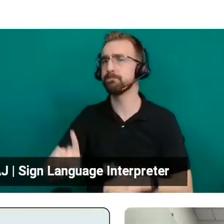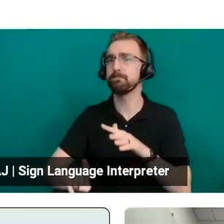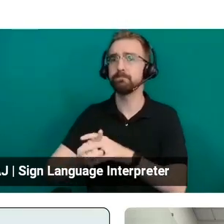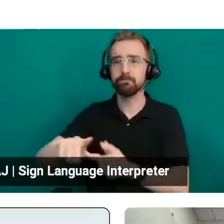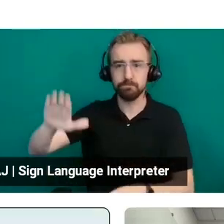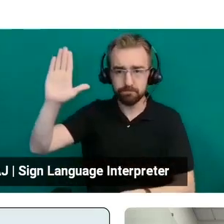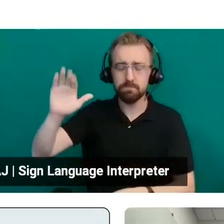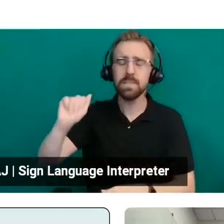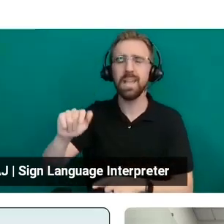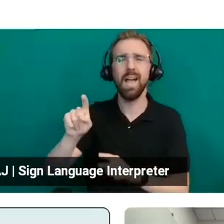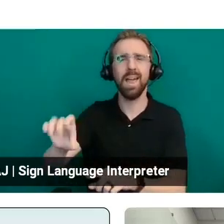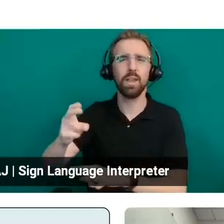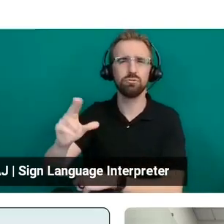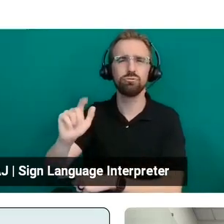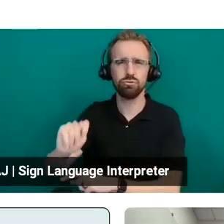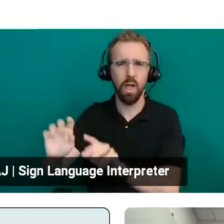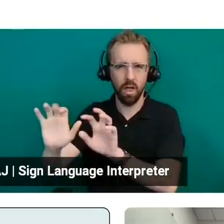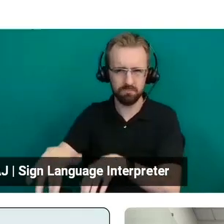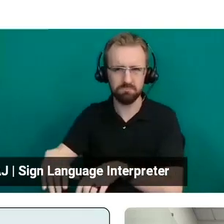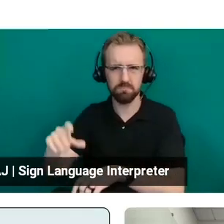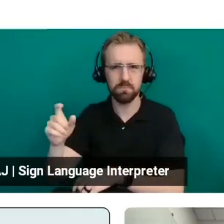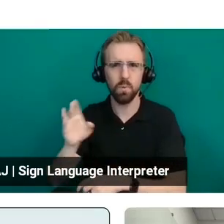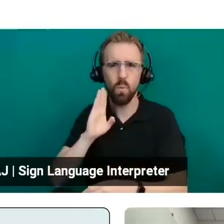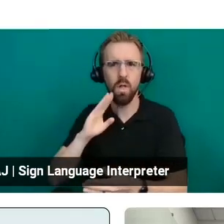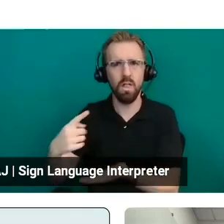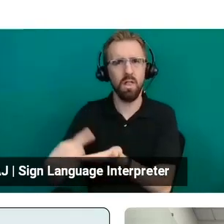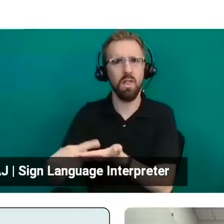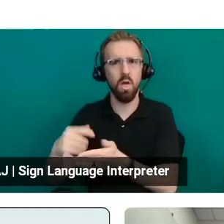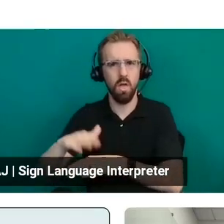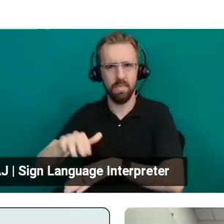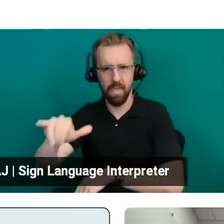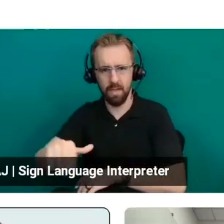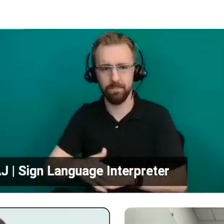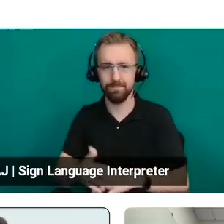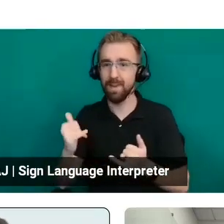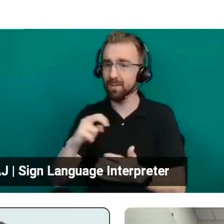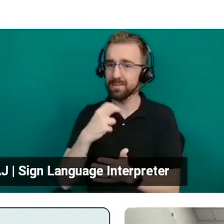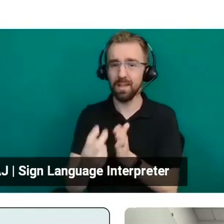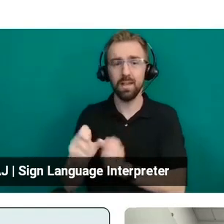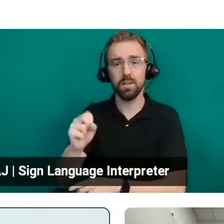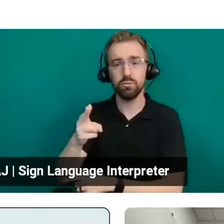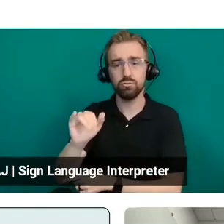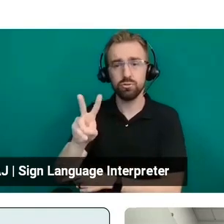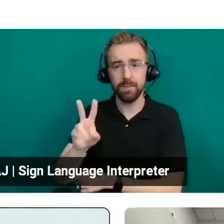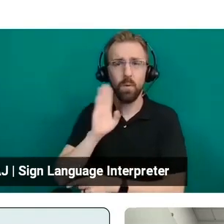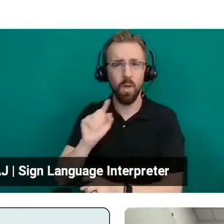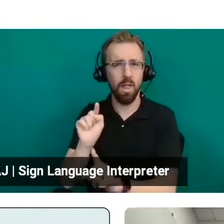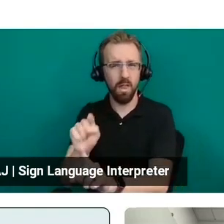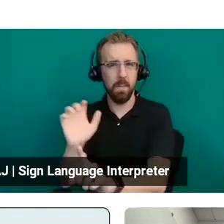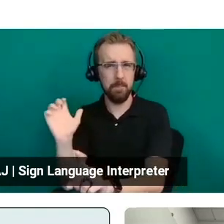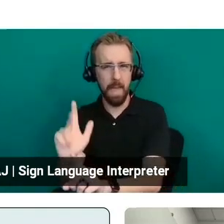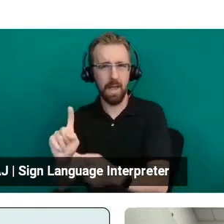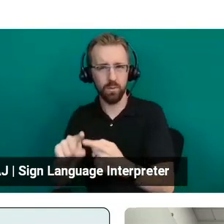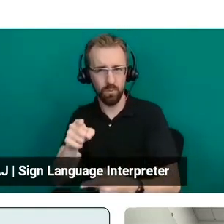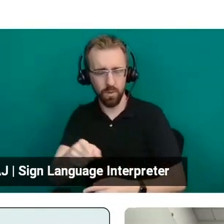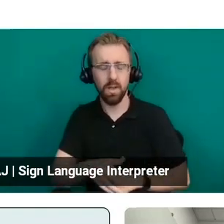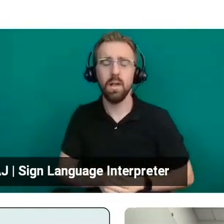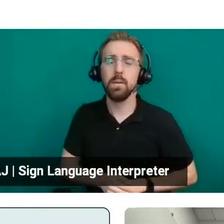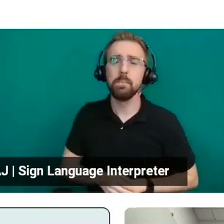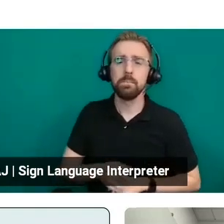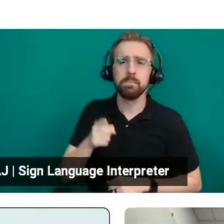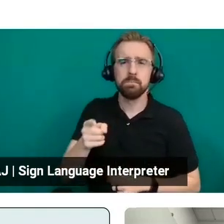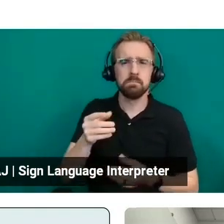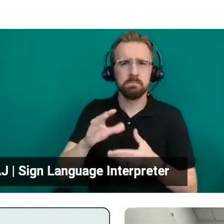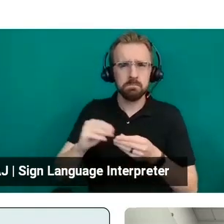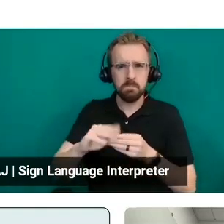your question and we'll get going on them. And now let's dive in. So Shiv, I'm going to come back to you. Can you kick off by telling